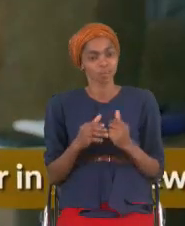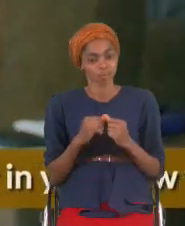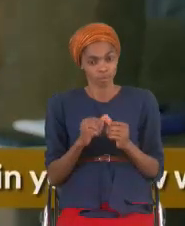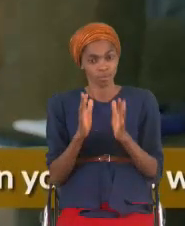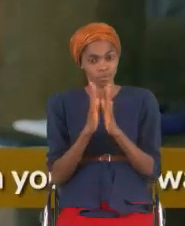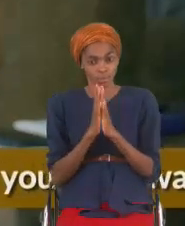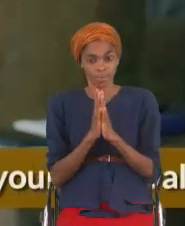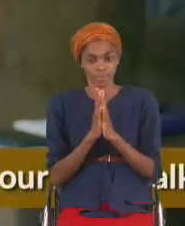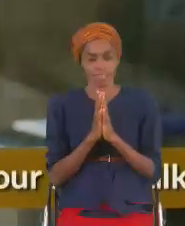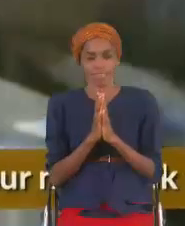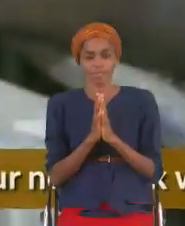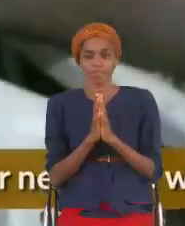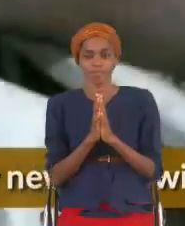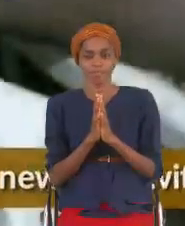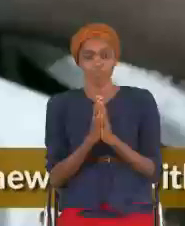Thank you very much.